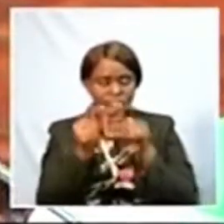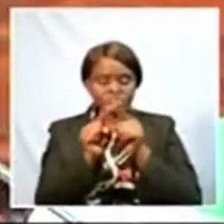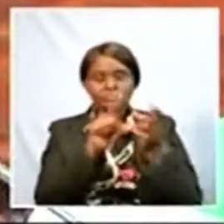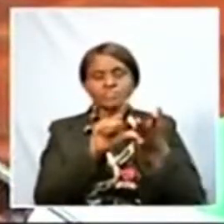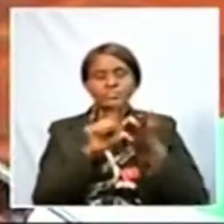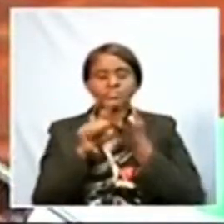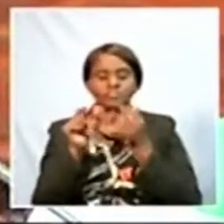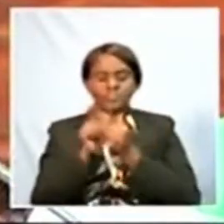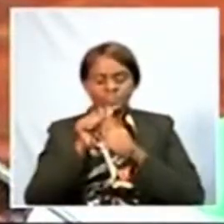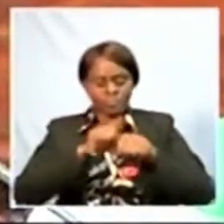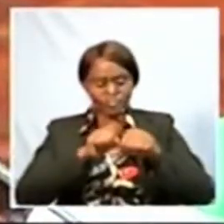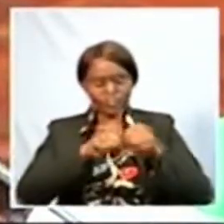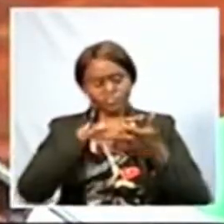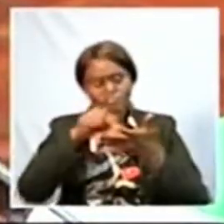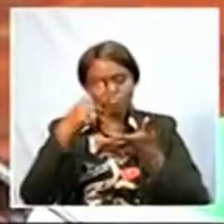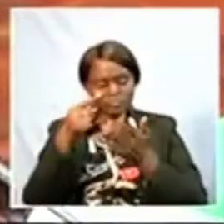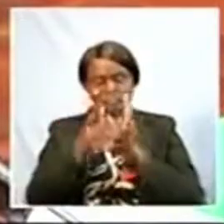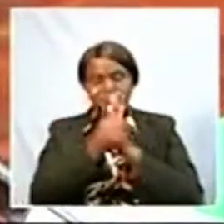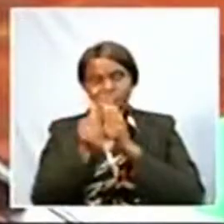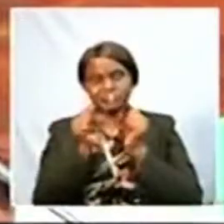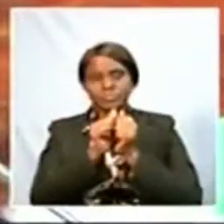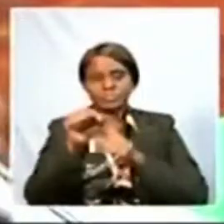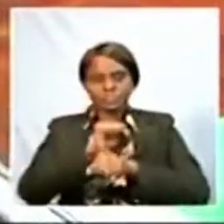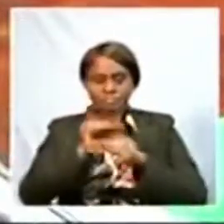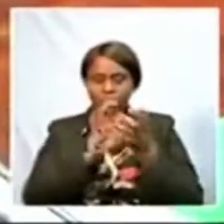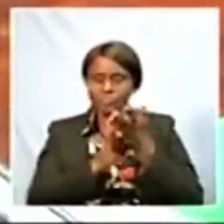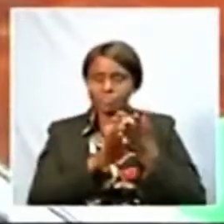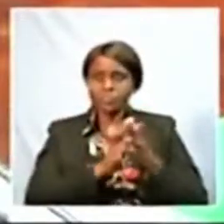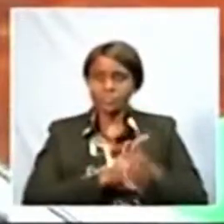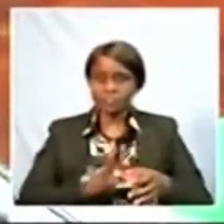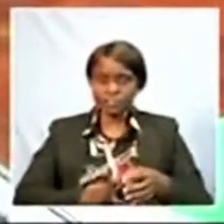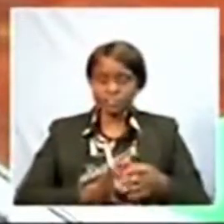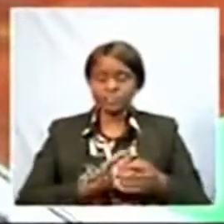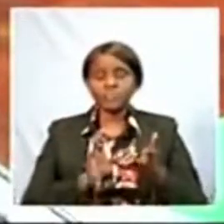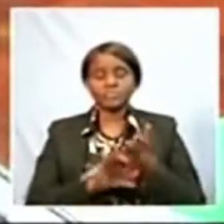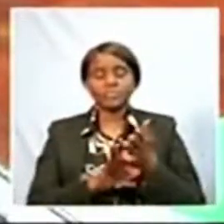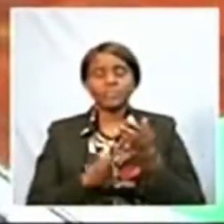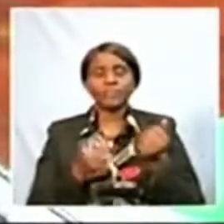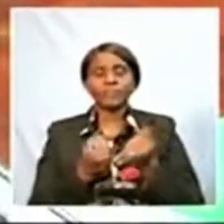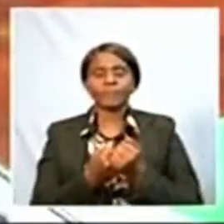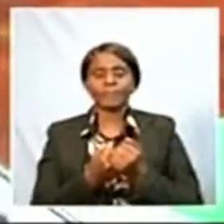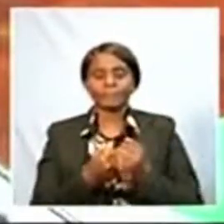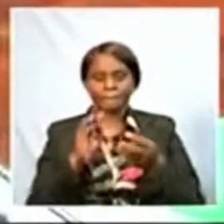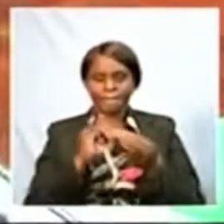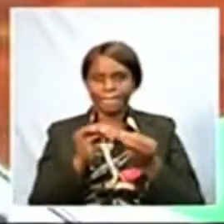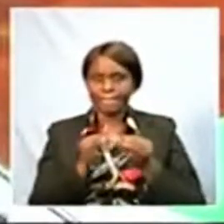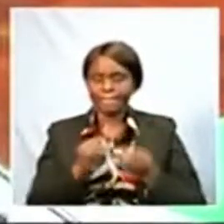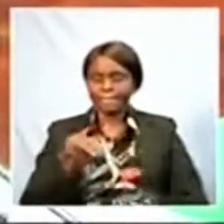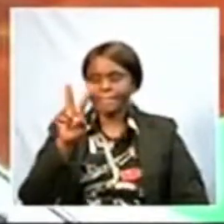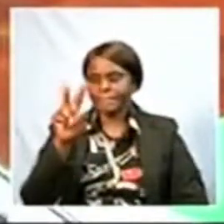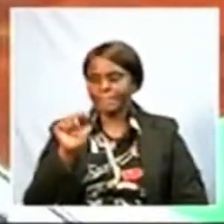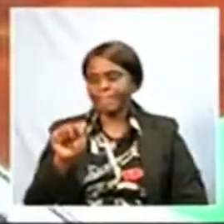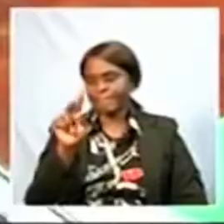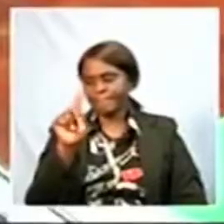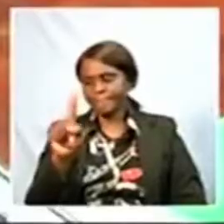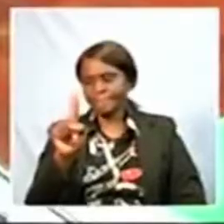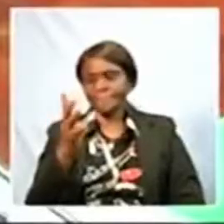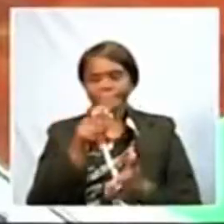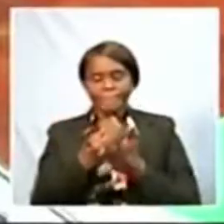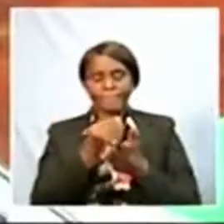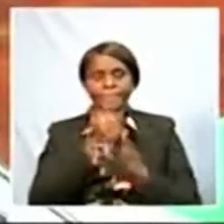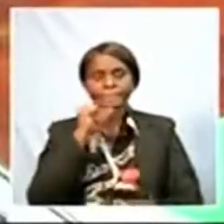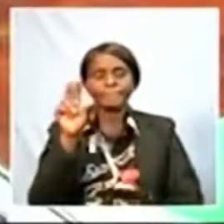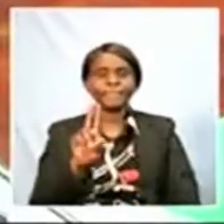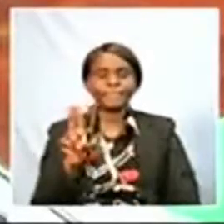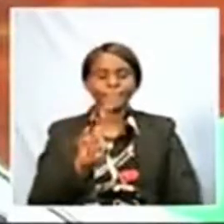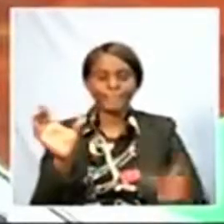loans, and timely payment of skills and secondary school boarding bursaries. Appendix 2.1, unspent